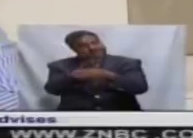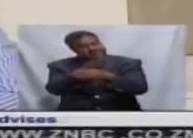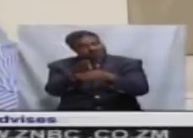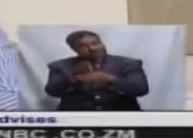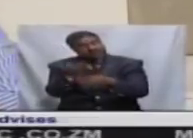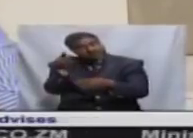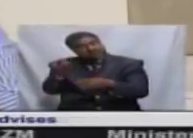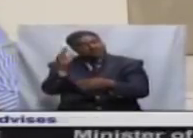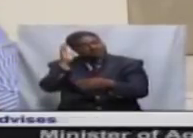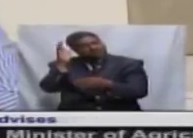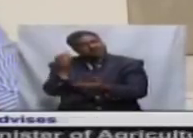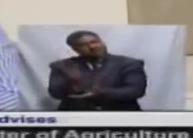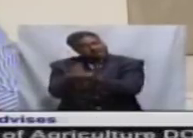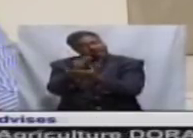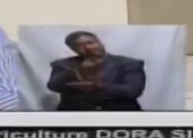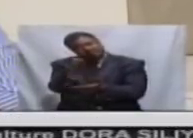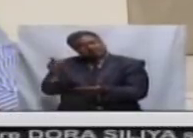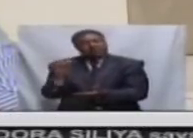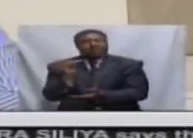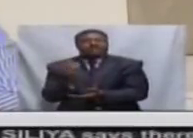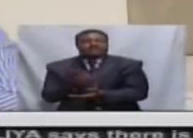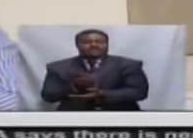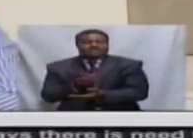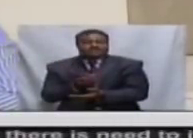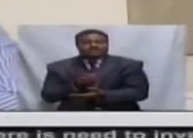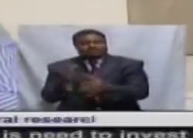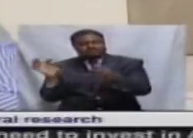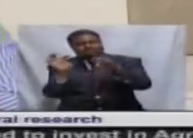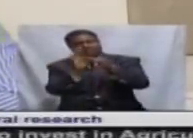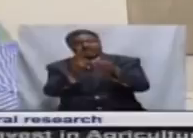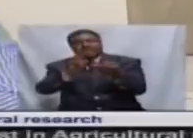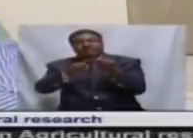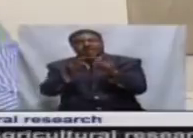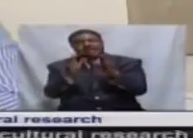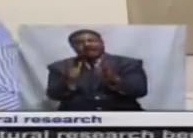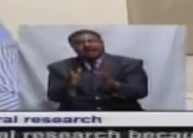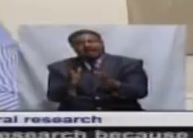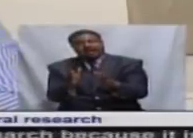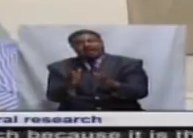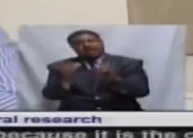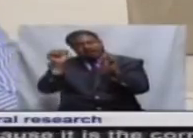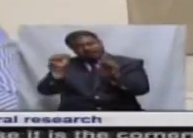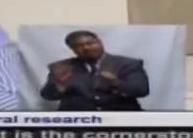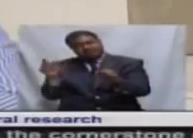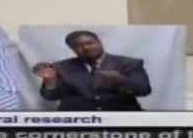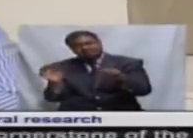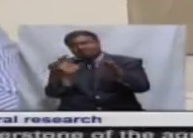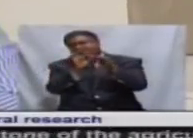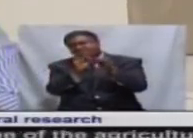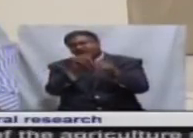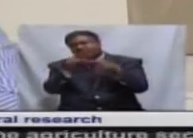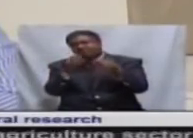in human resources for health by 2030. You can already begin to see the importance of